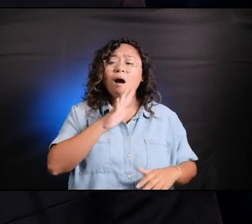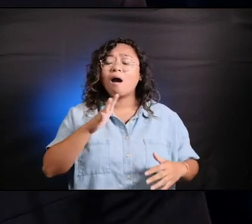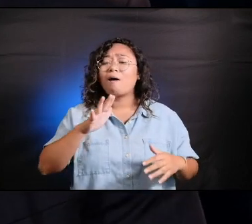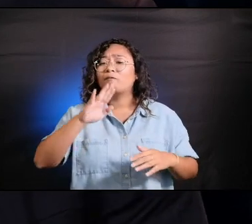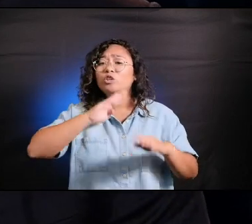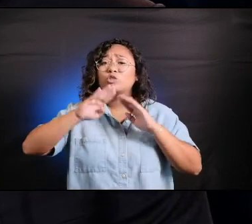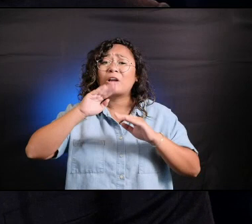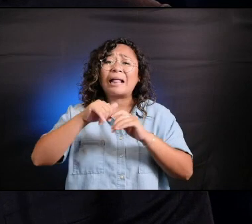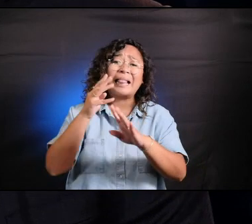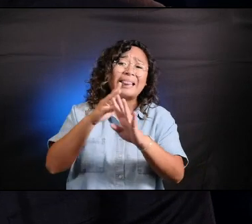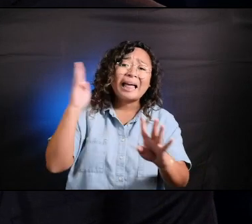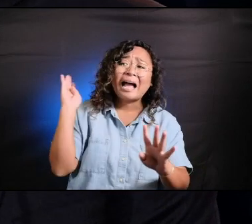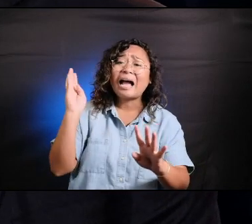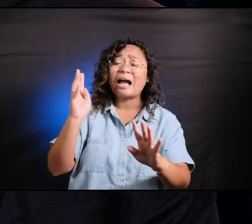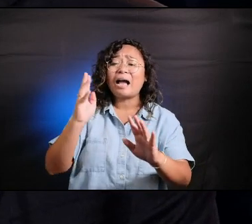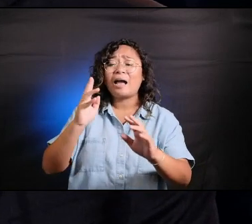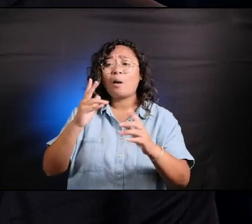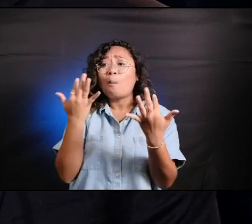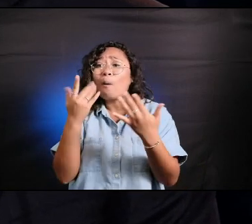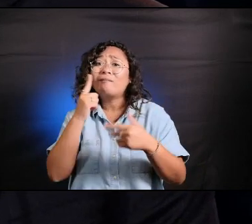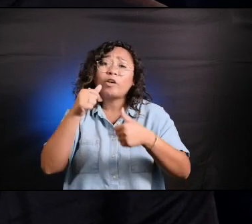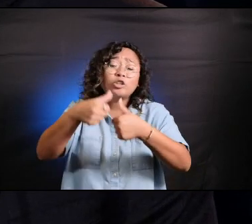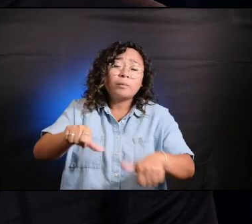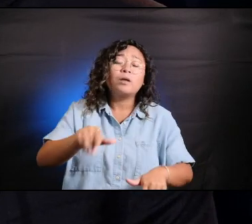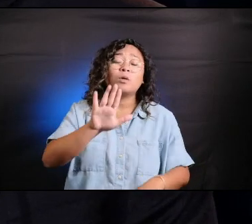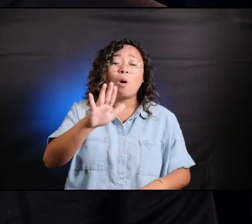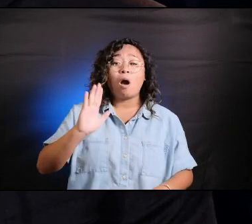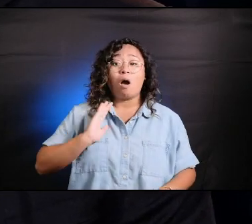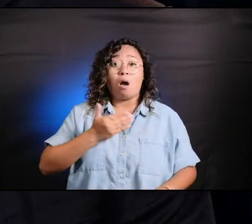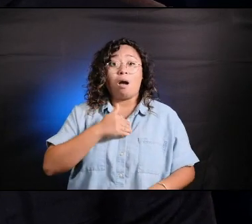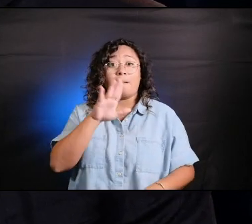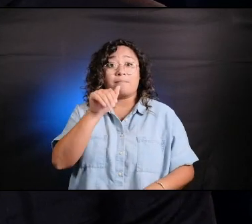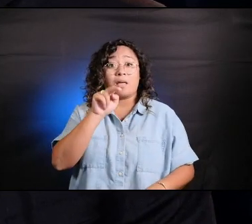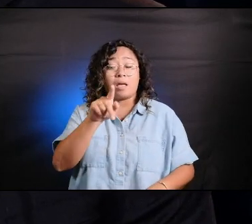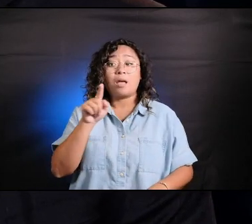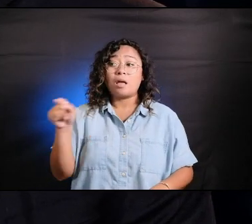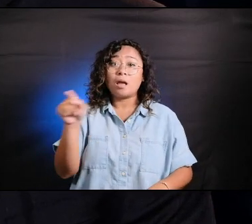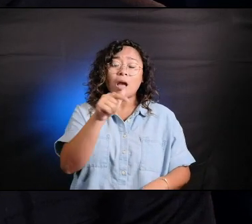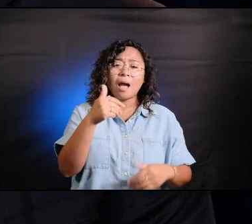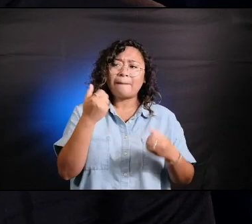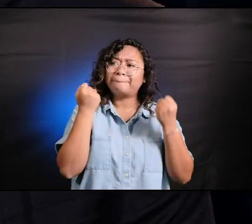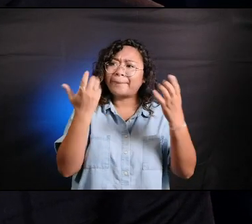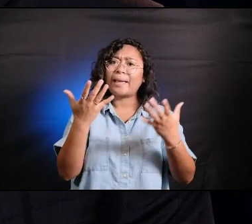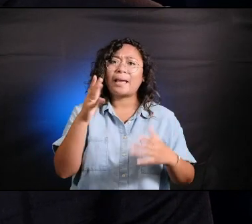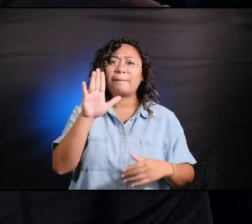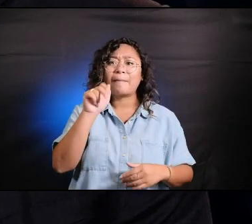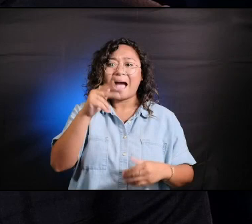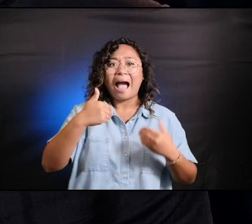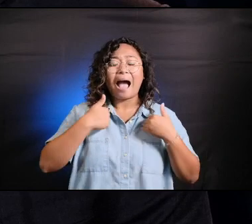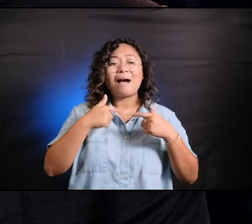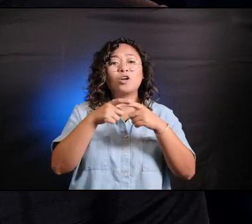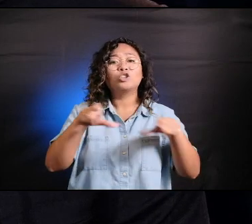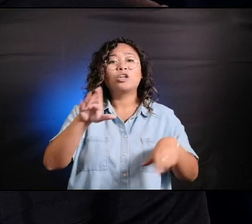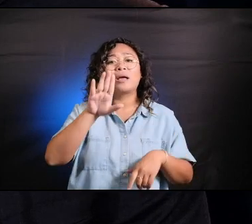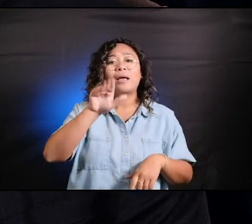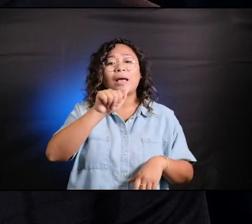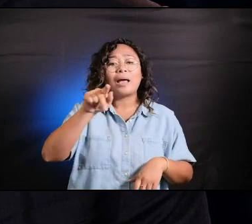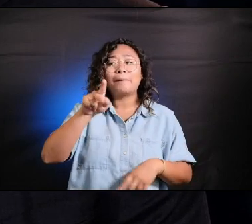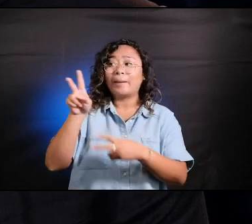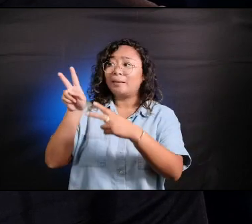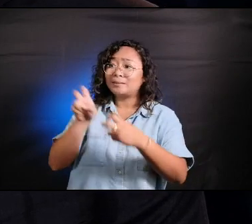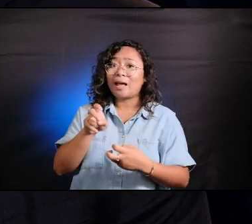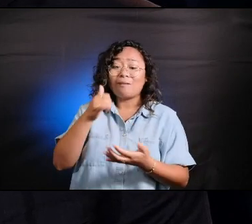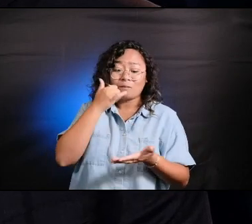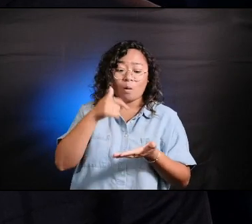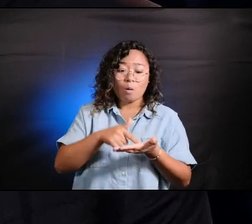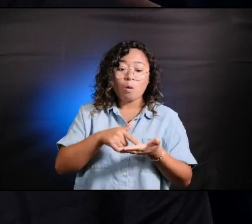the lines. As I said, most of our banks in the territory, there are check apps that you can just download, take a